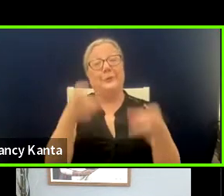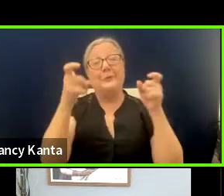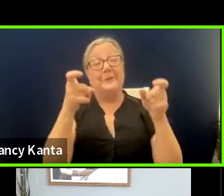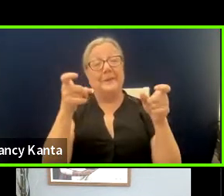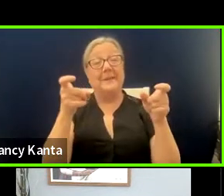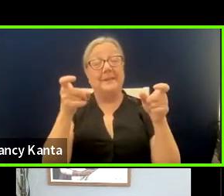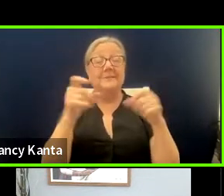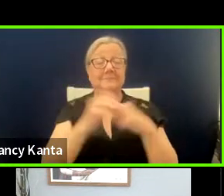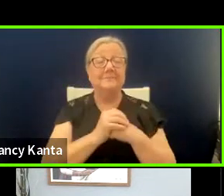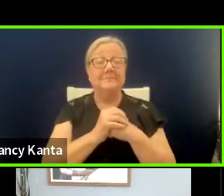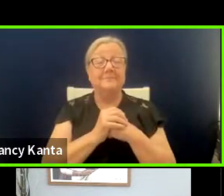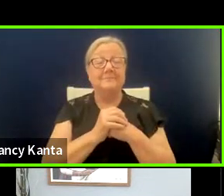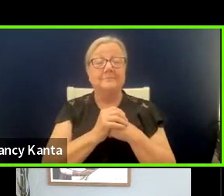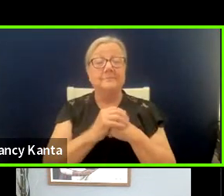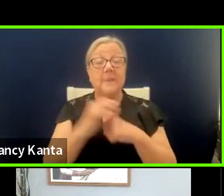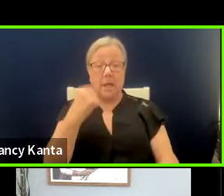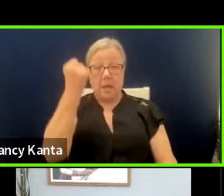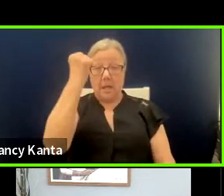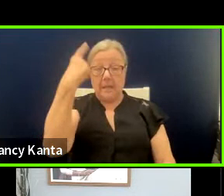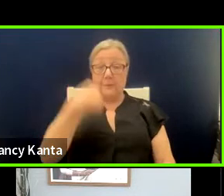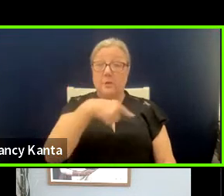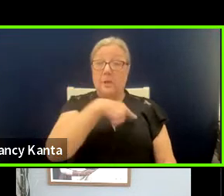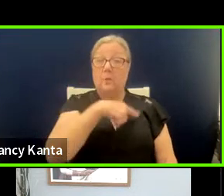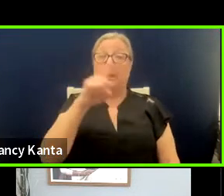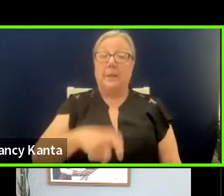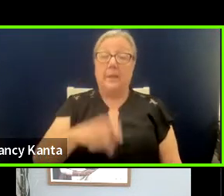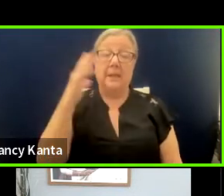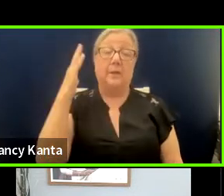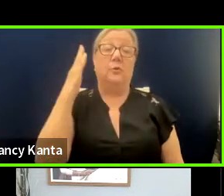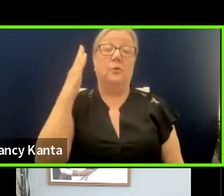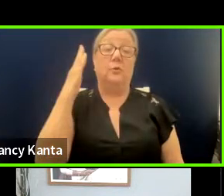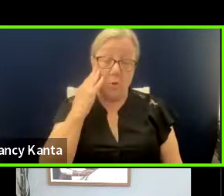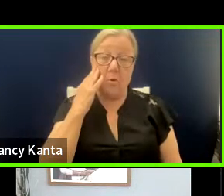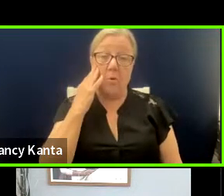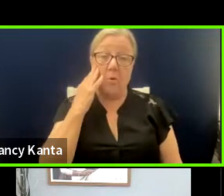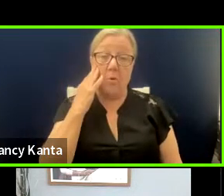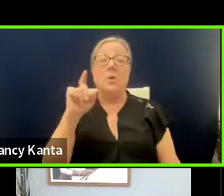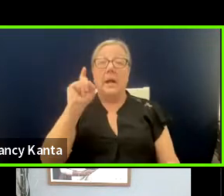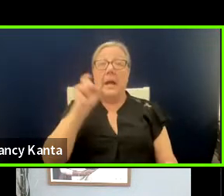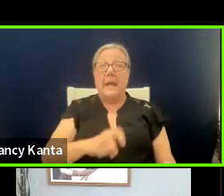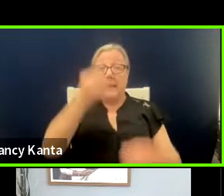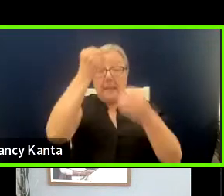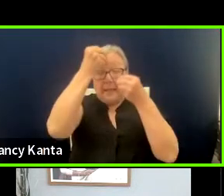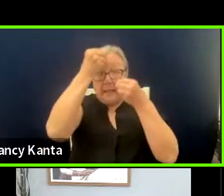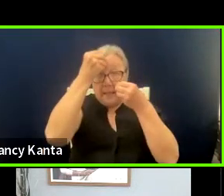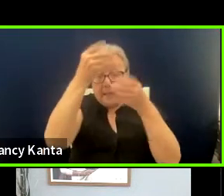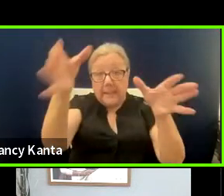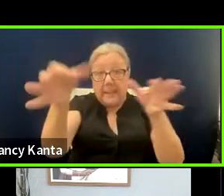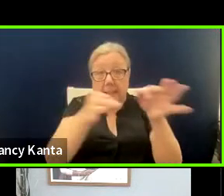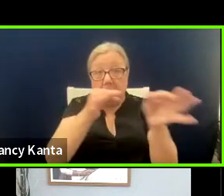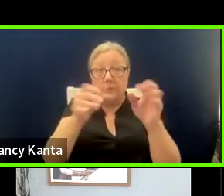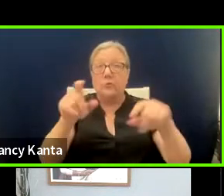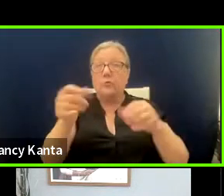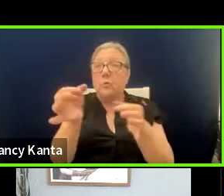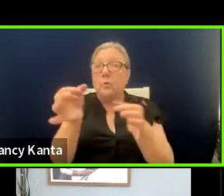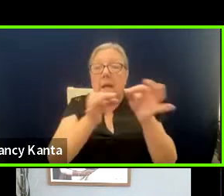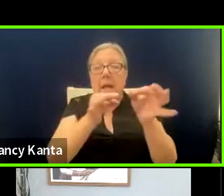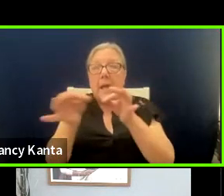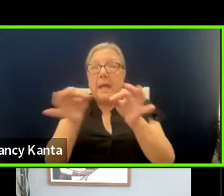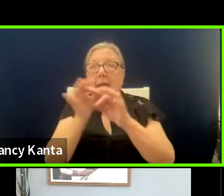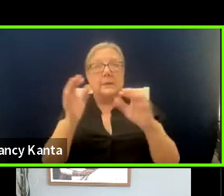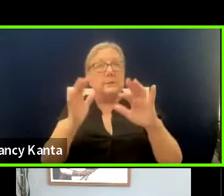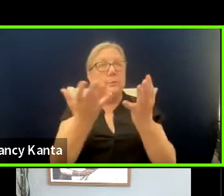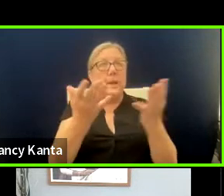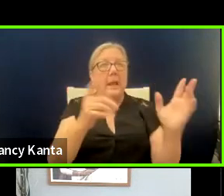I understand that we also need to know and give you the information to say what's different in that aspect today.